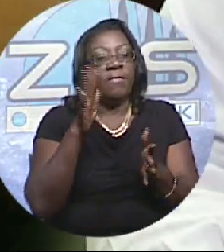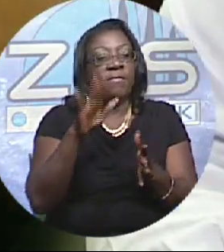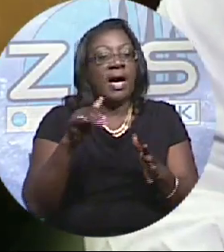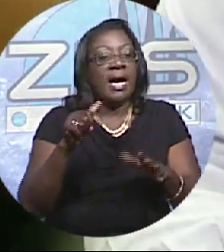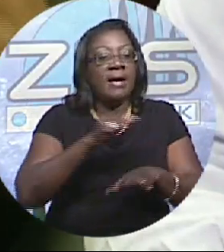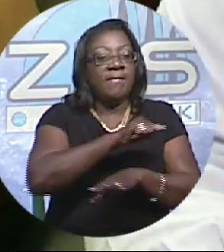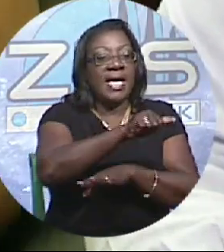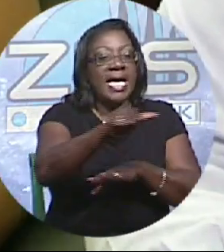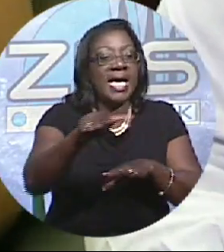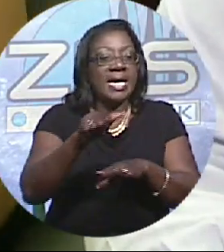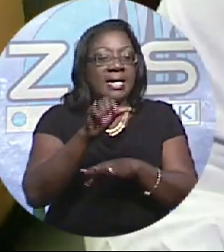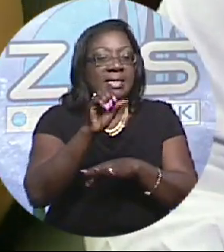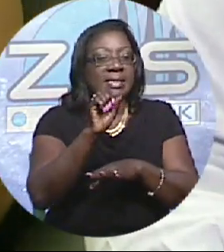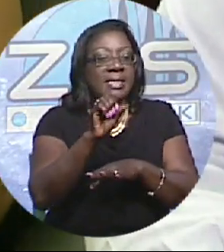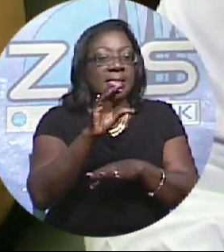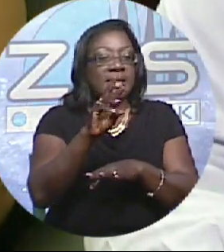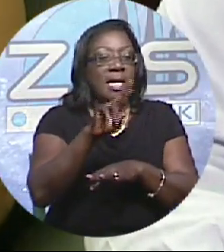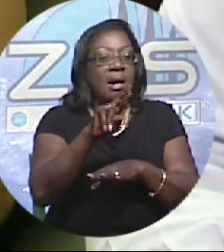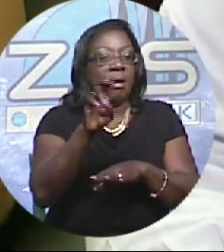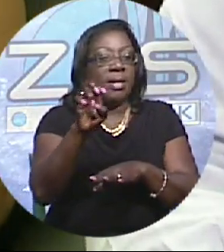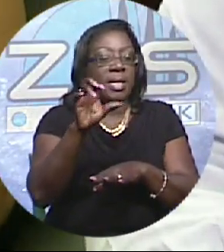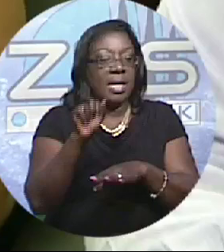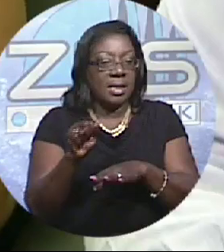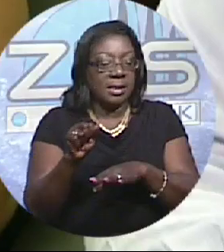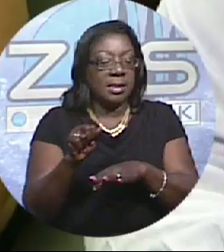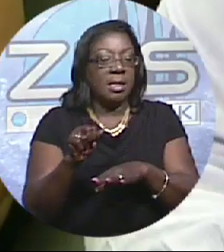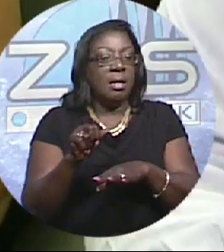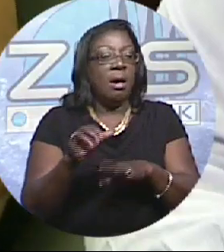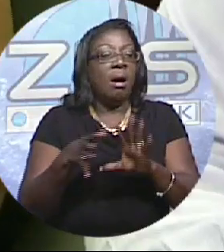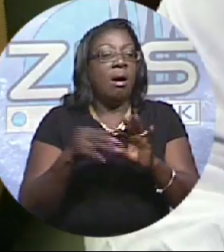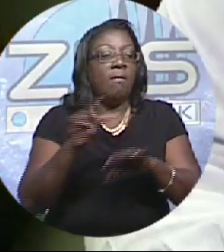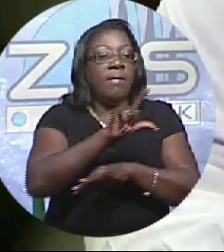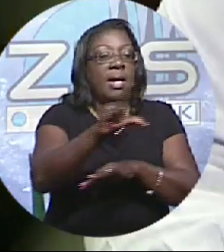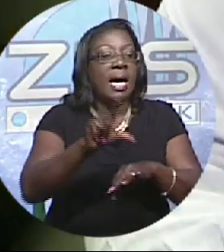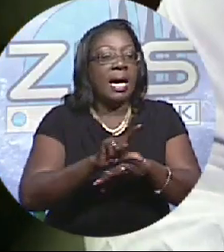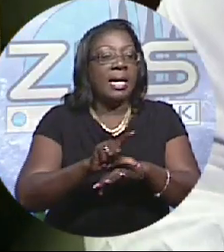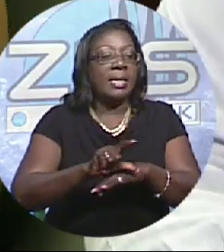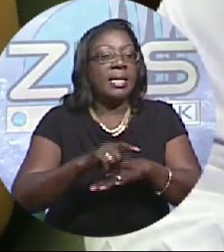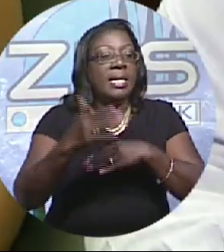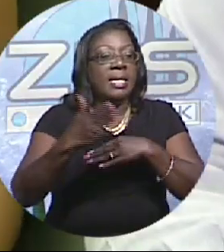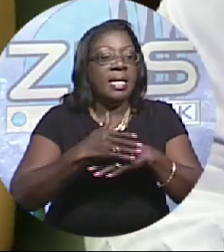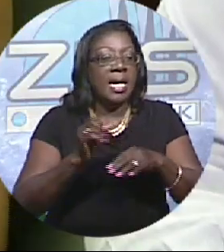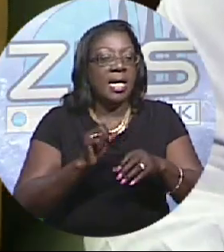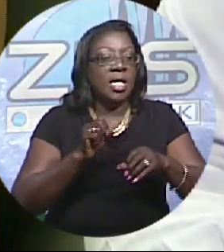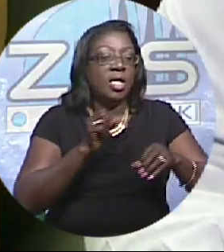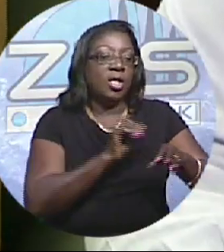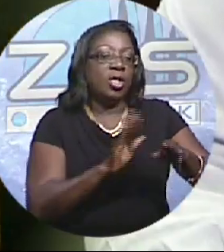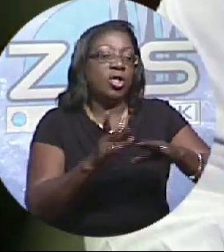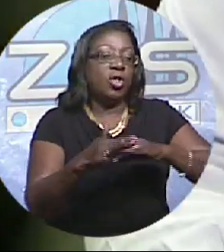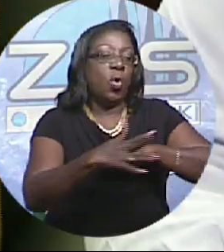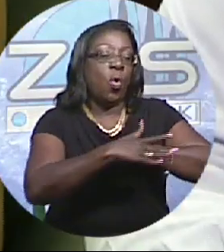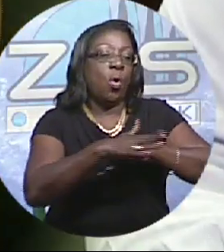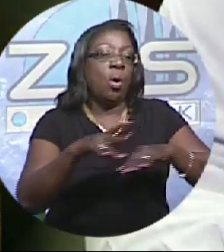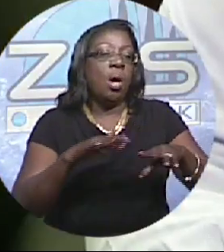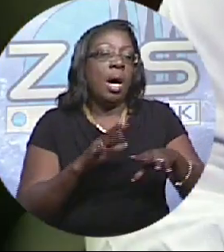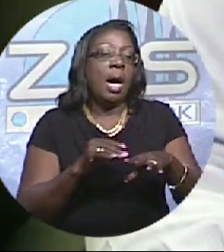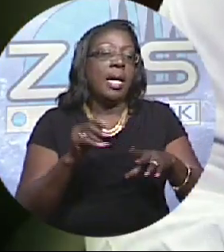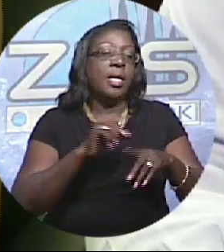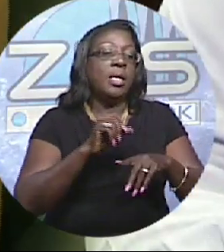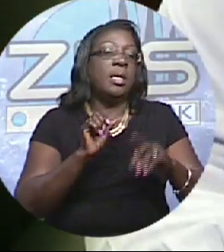acres, or 3 million hectares, of land, nearshore, and marine